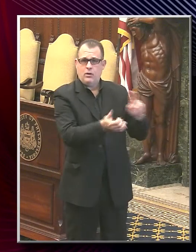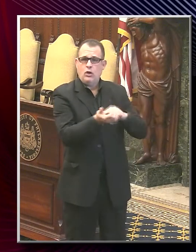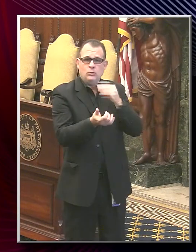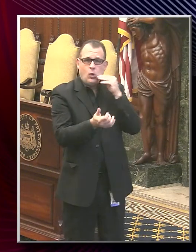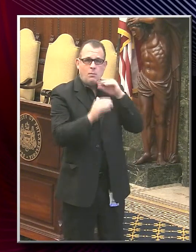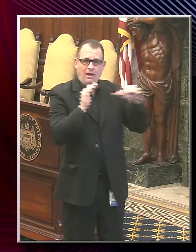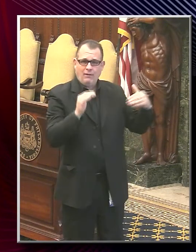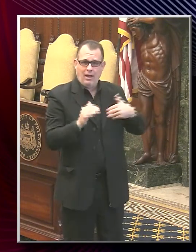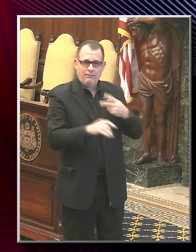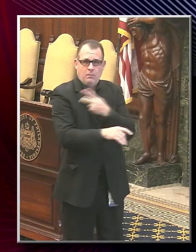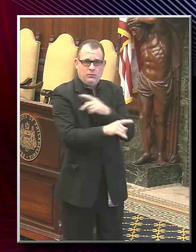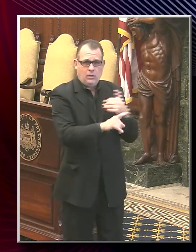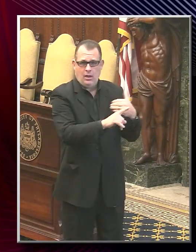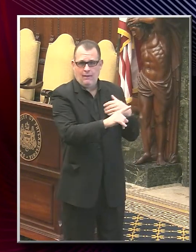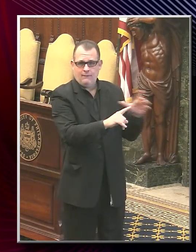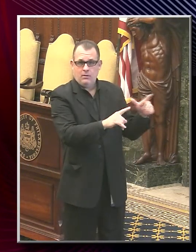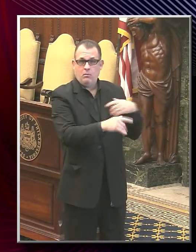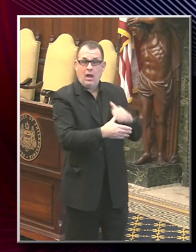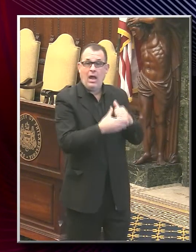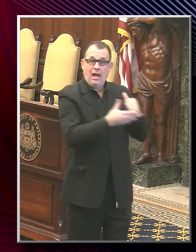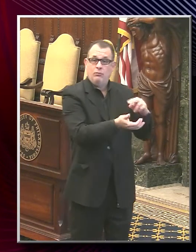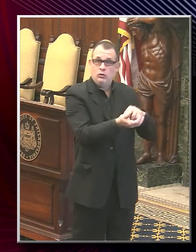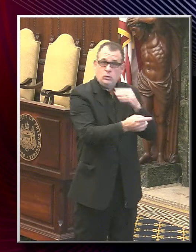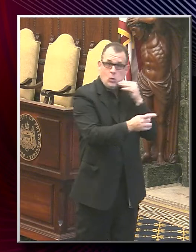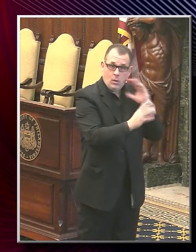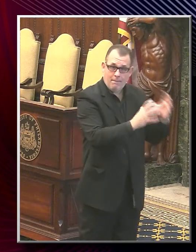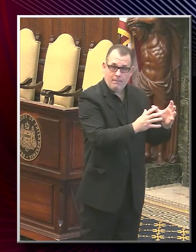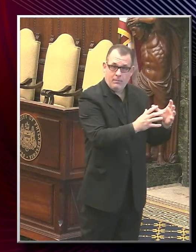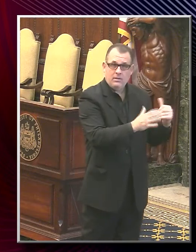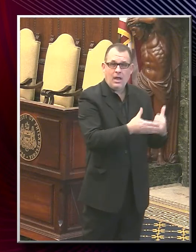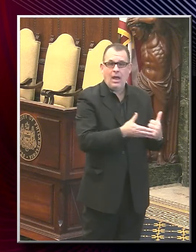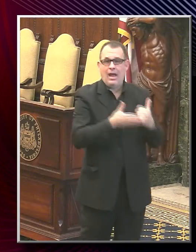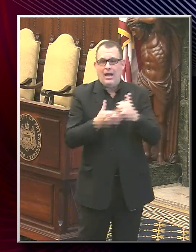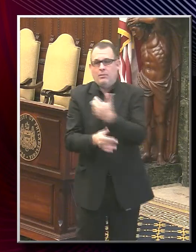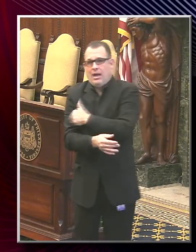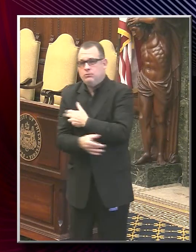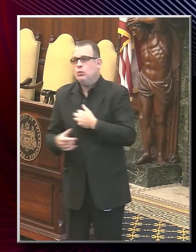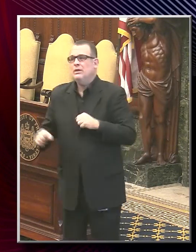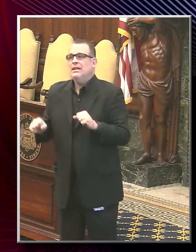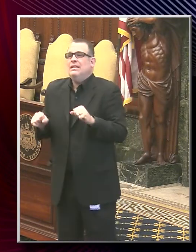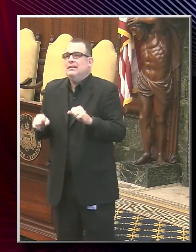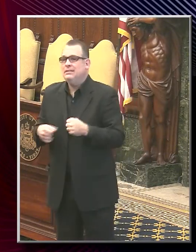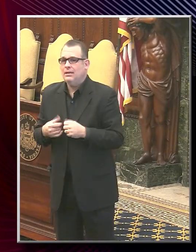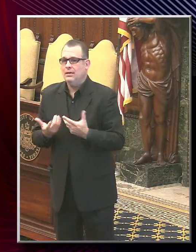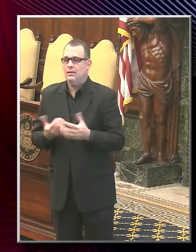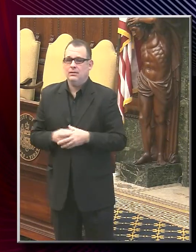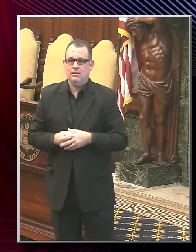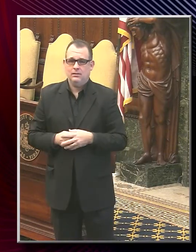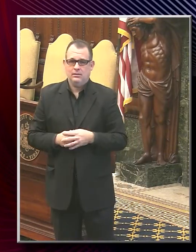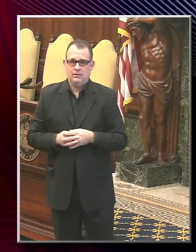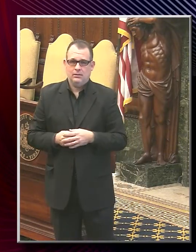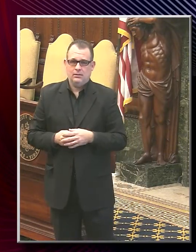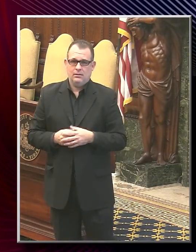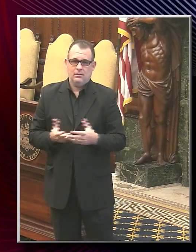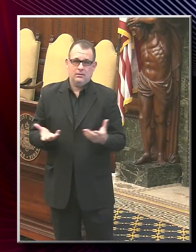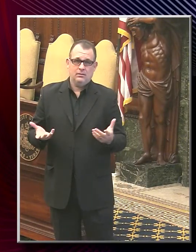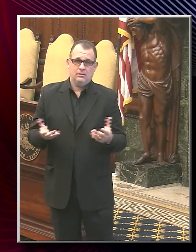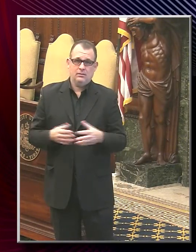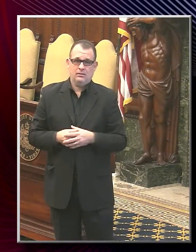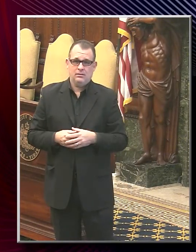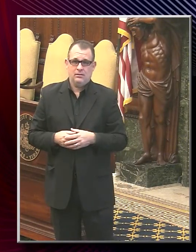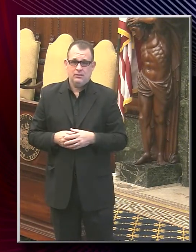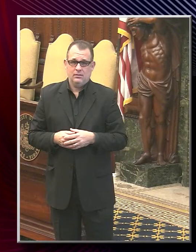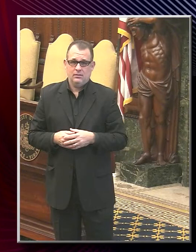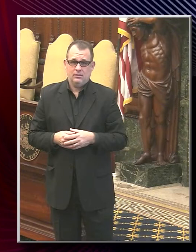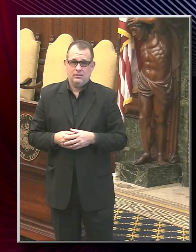help nursing homes, and it also to a certain extent can be a relief valve for hospitals. And we're likewise looking for other places like that where the patients